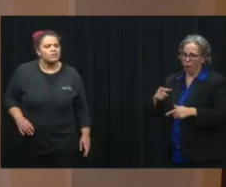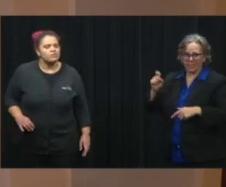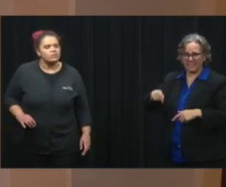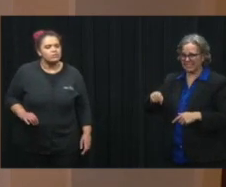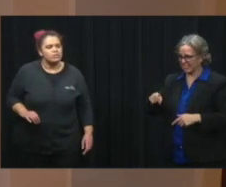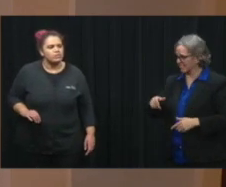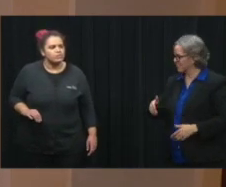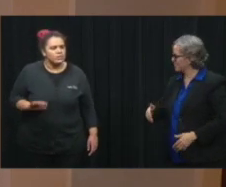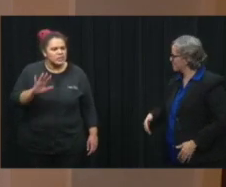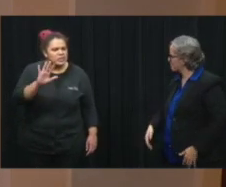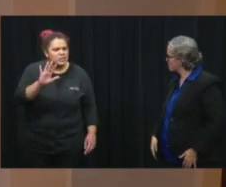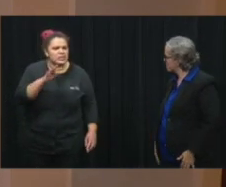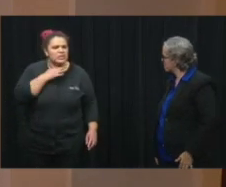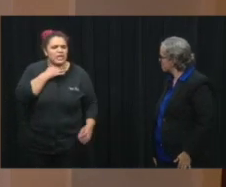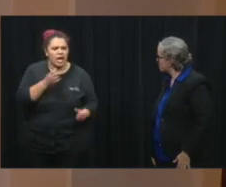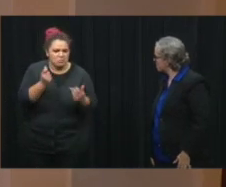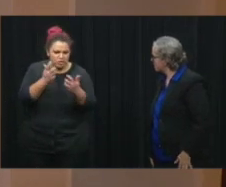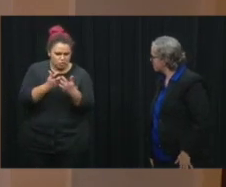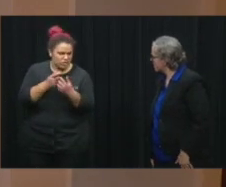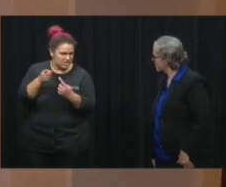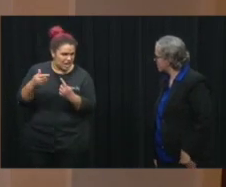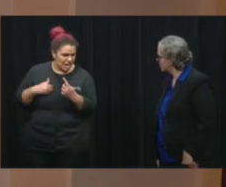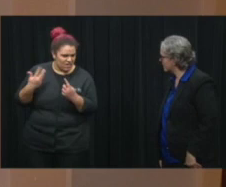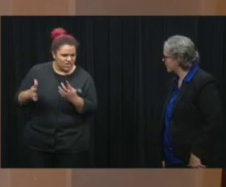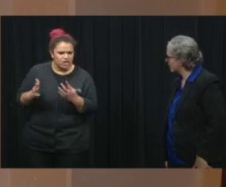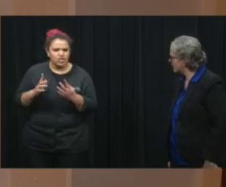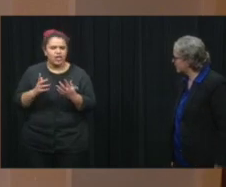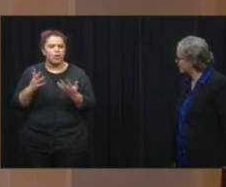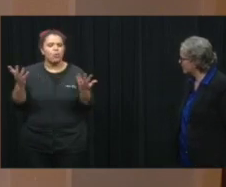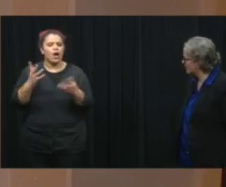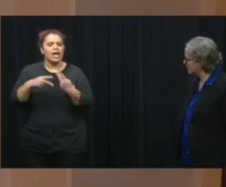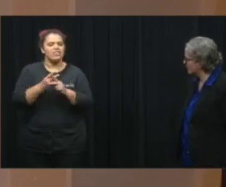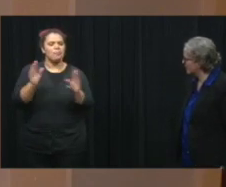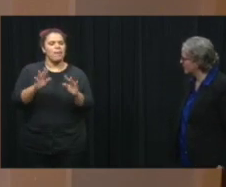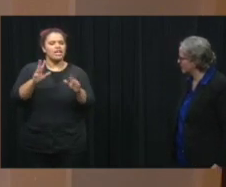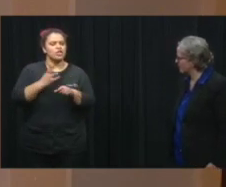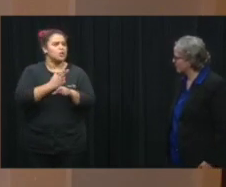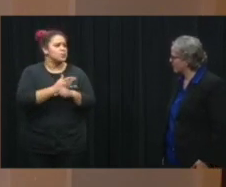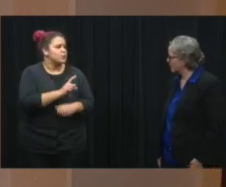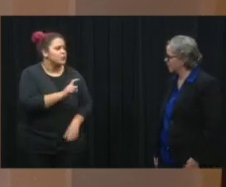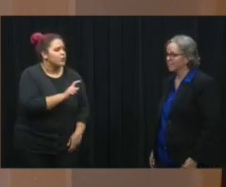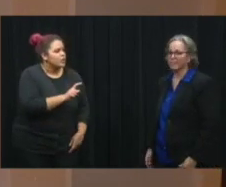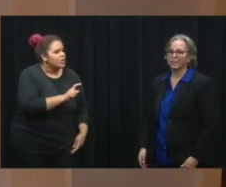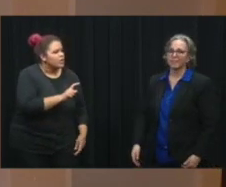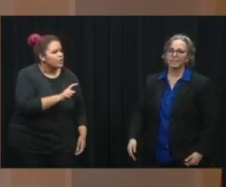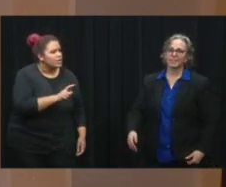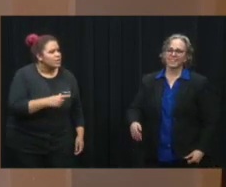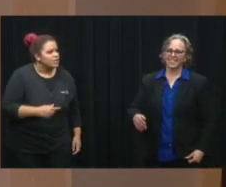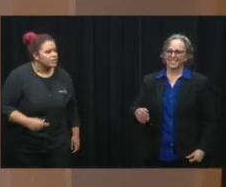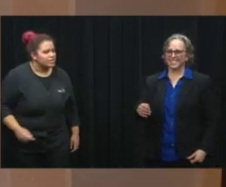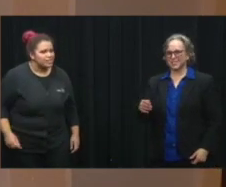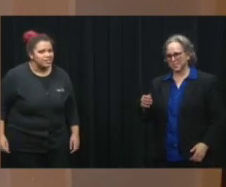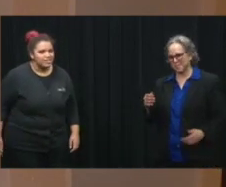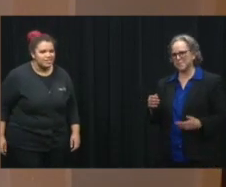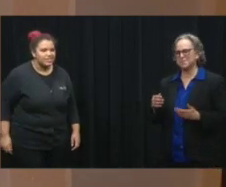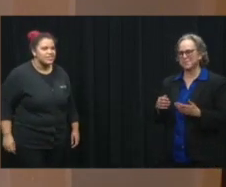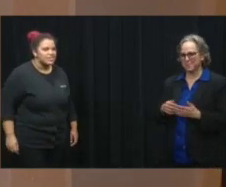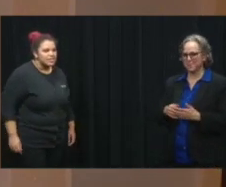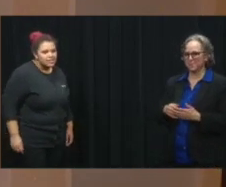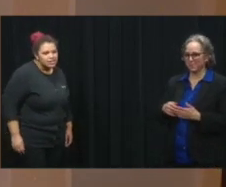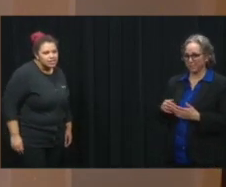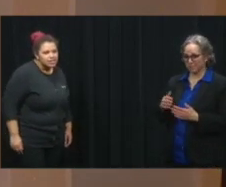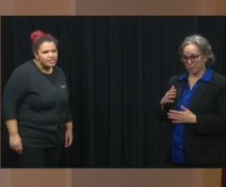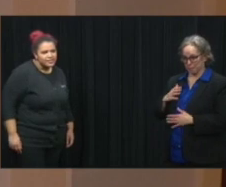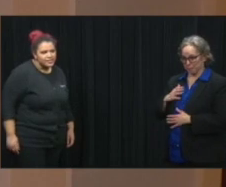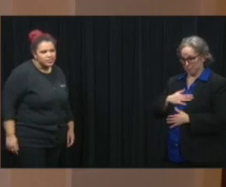like, how many of these machines do they have, and what kind of magic do they use? As I understand it, they would have